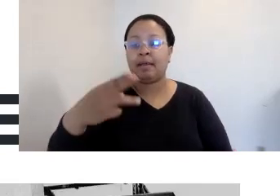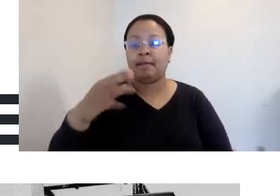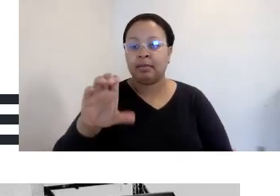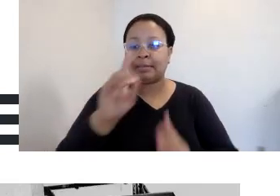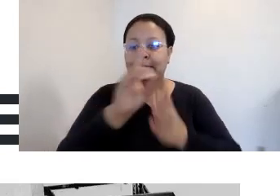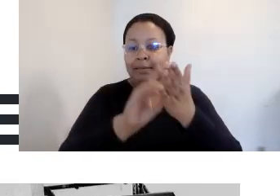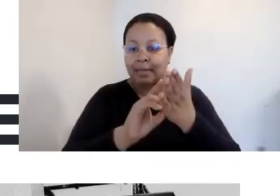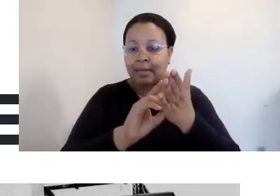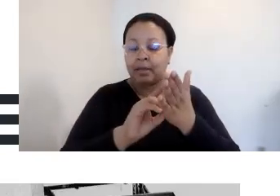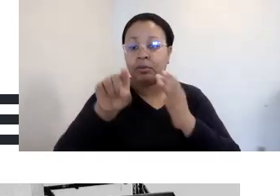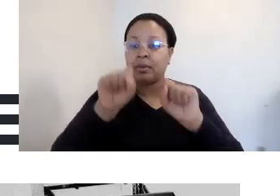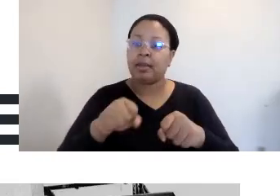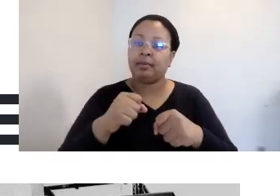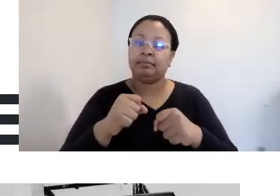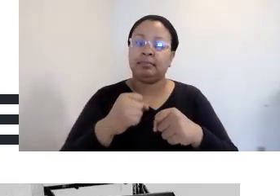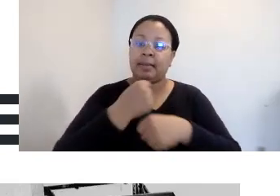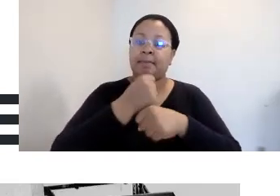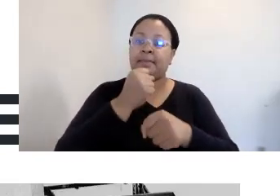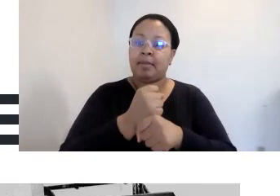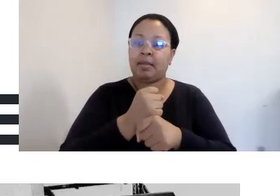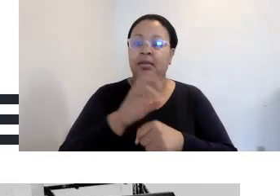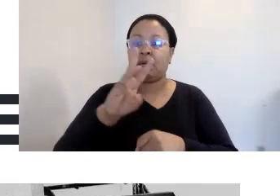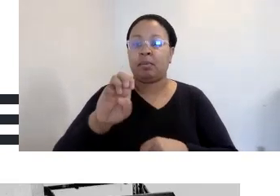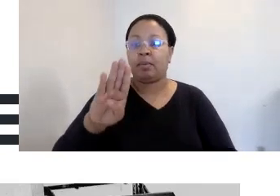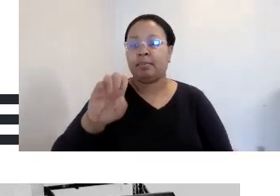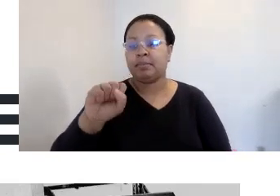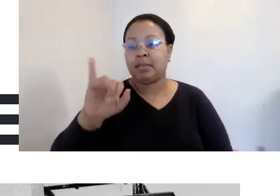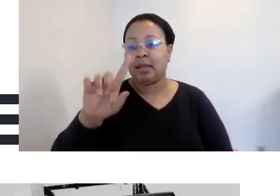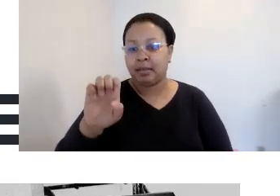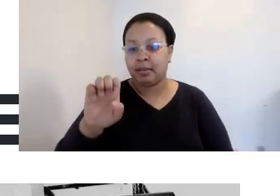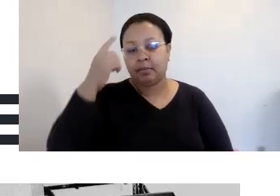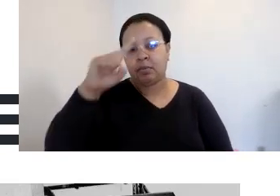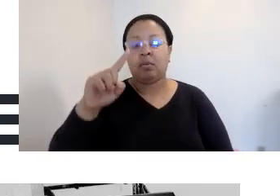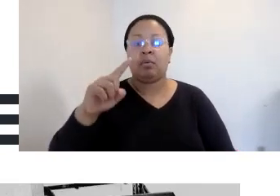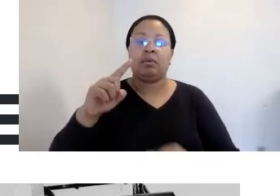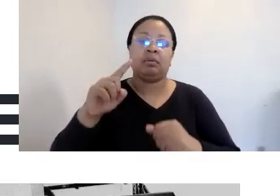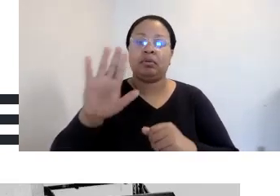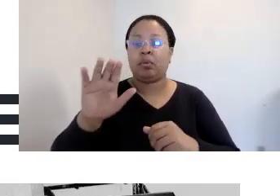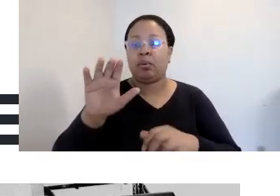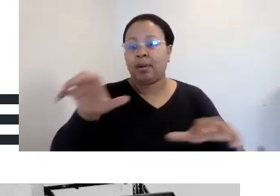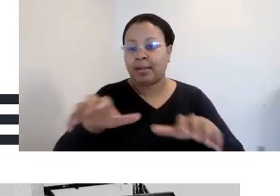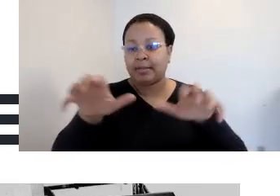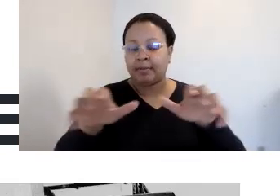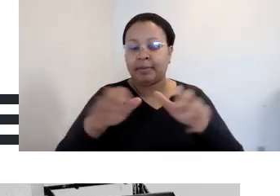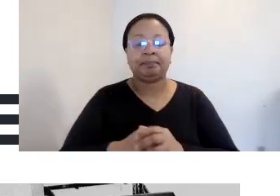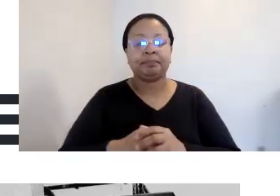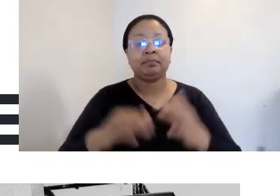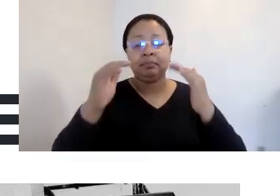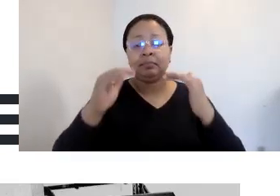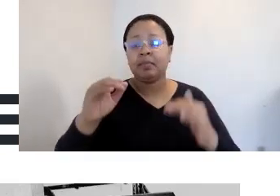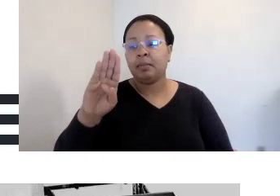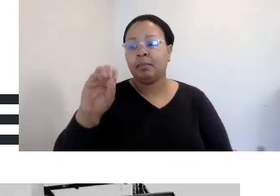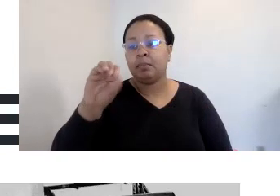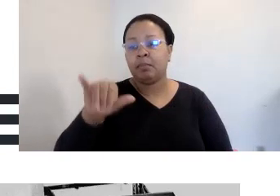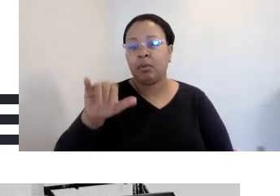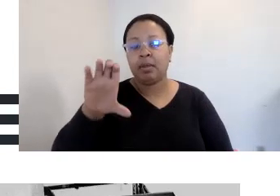a website for your social justice activity. And then you have boycotts. So boycotts